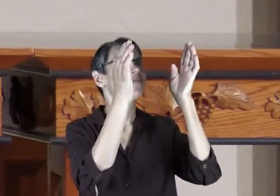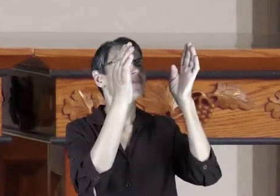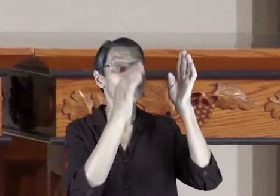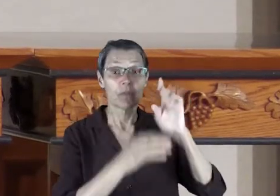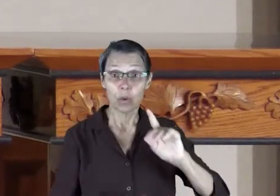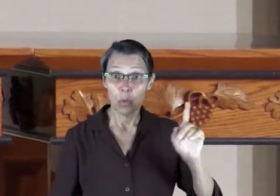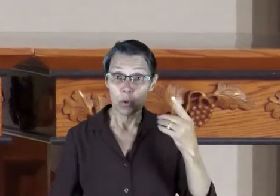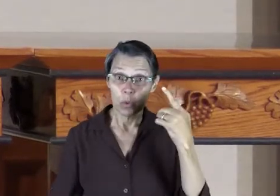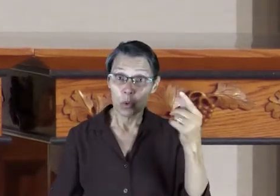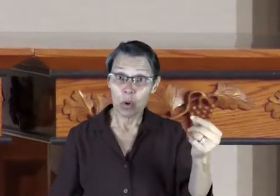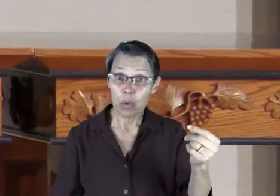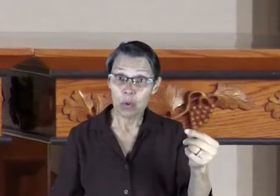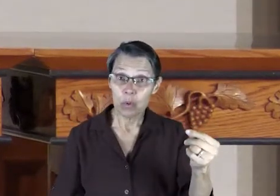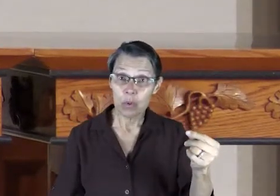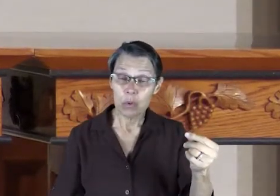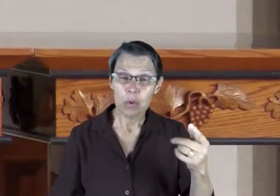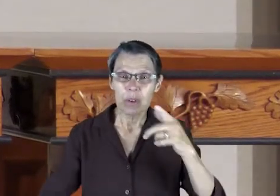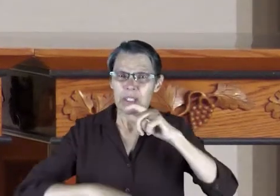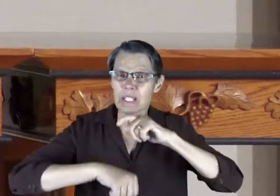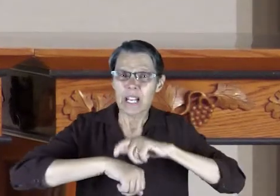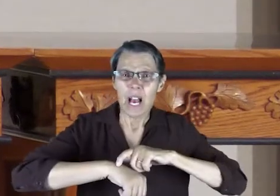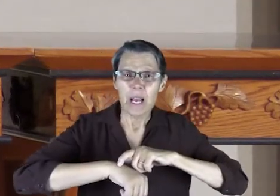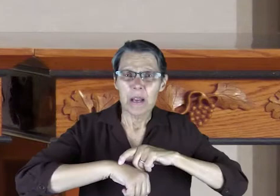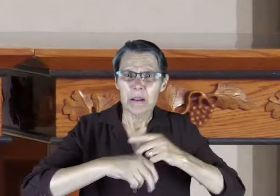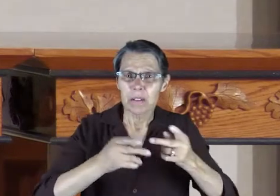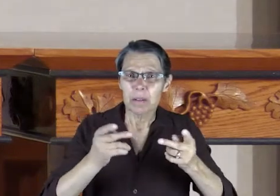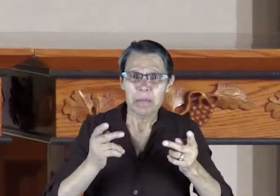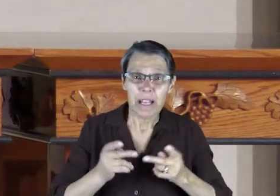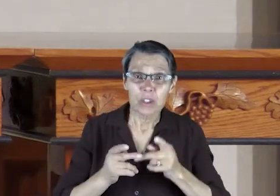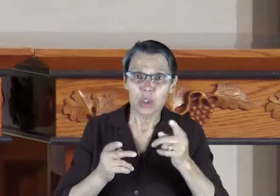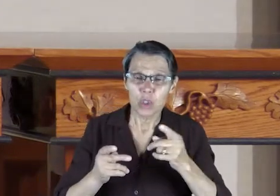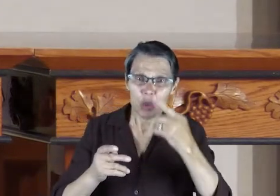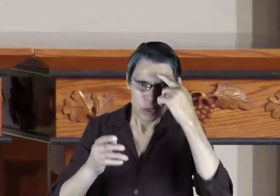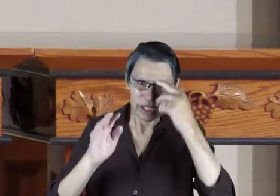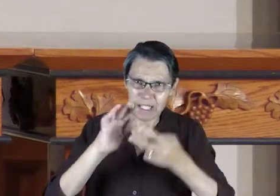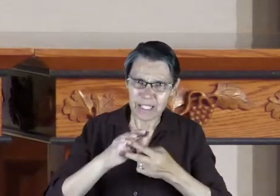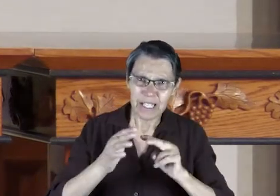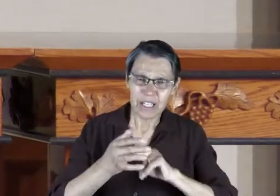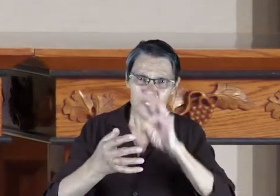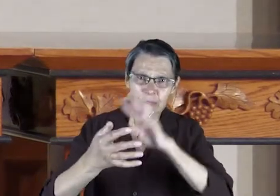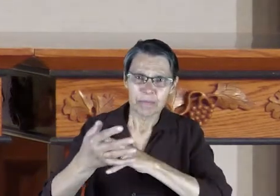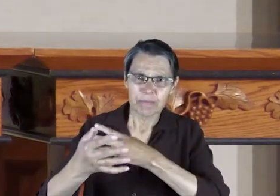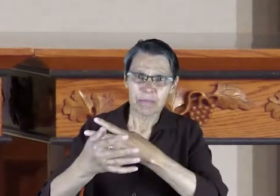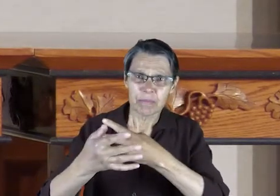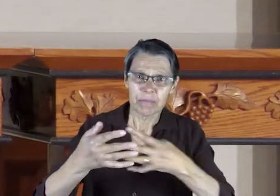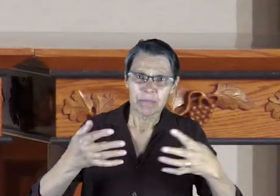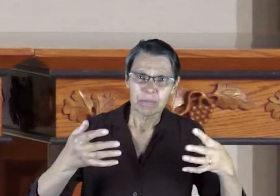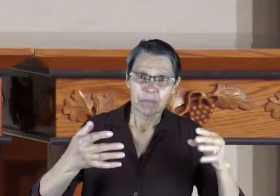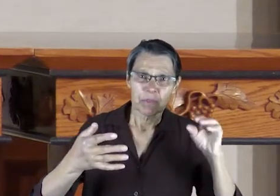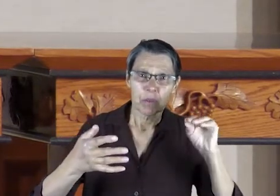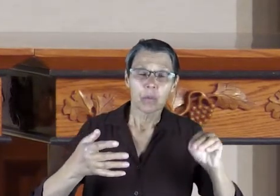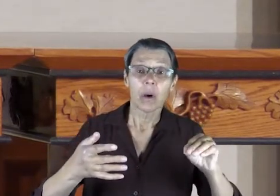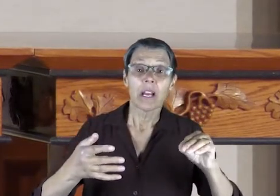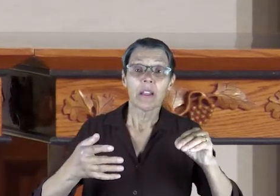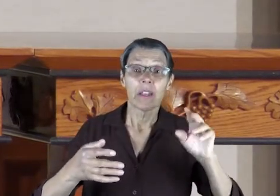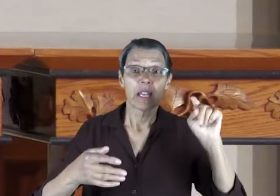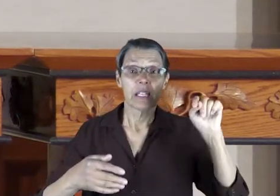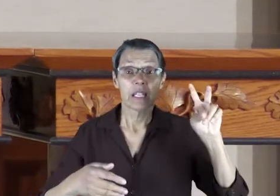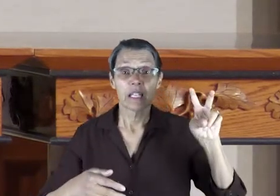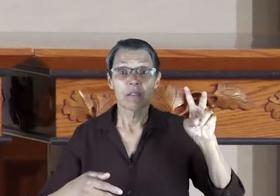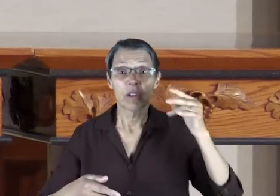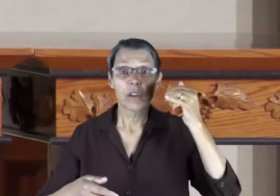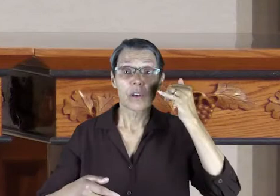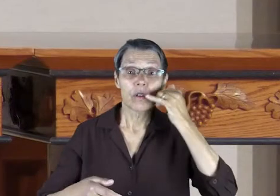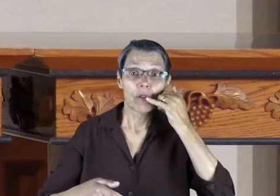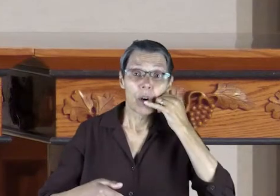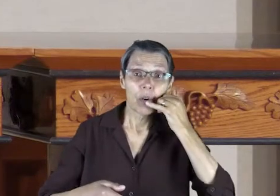Where is the place you go? Where is the space you give? Where is the time that you build in where the screens are shut off or put